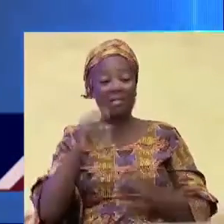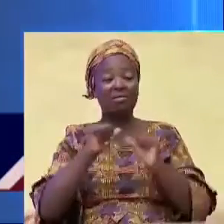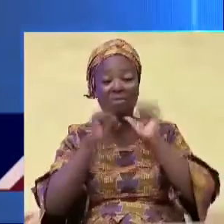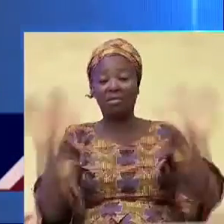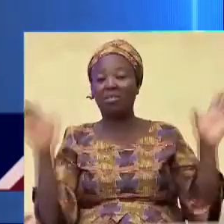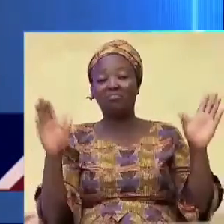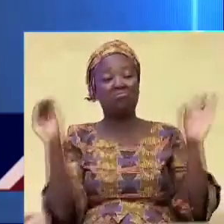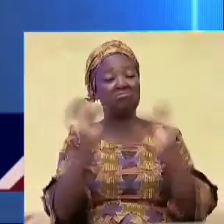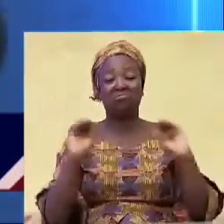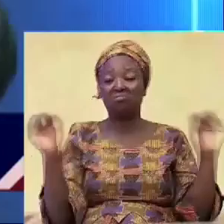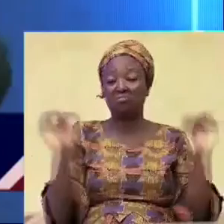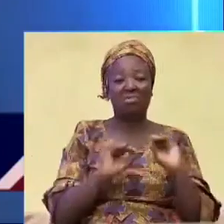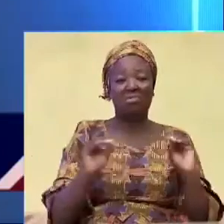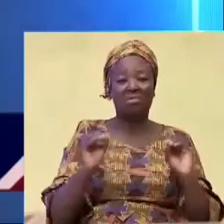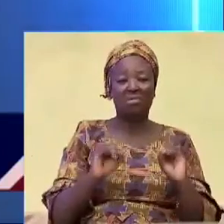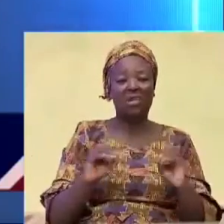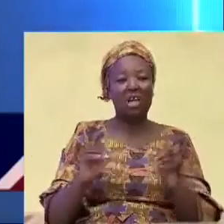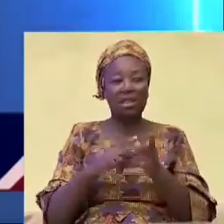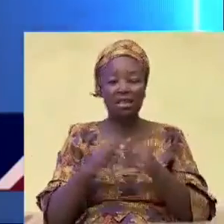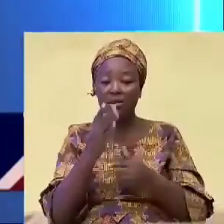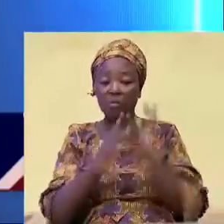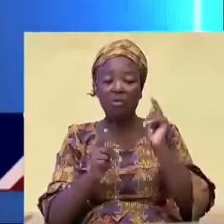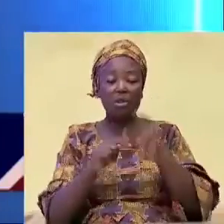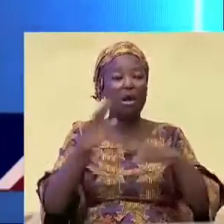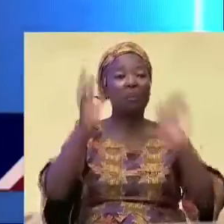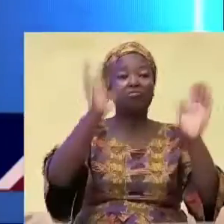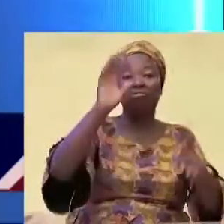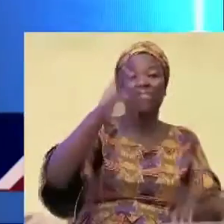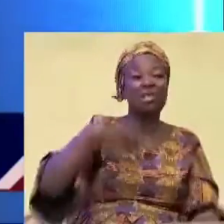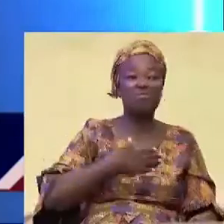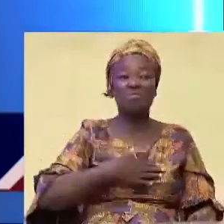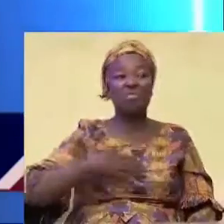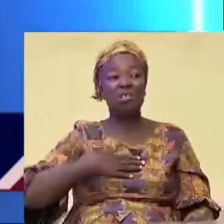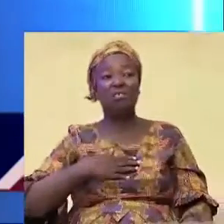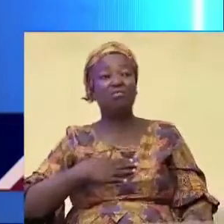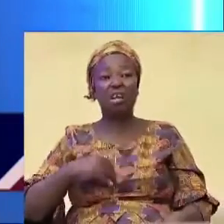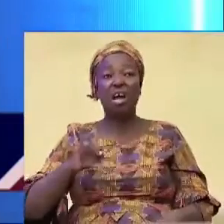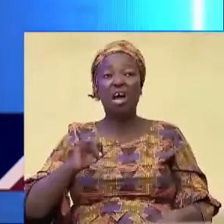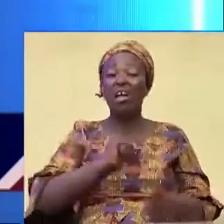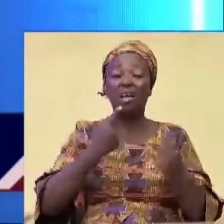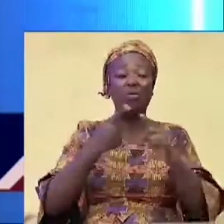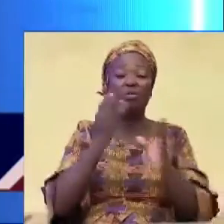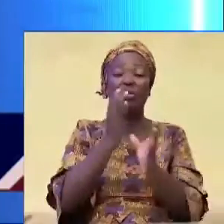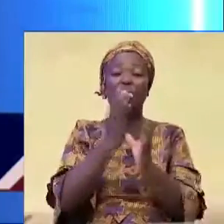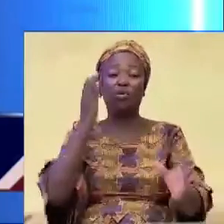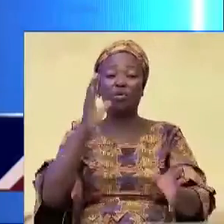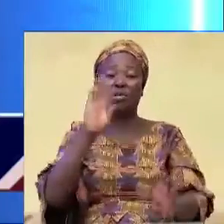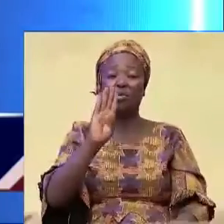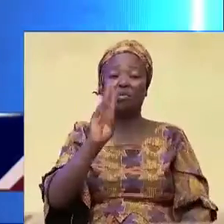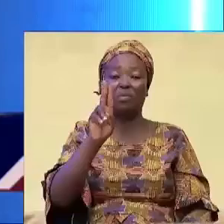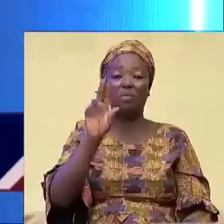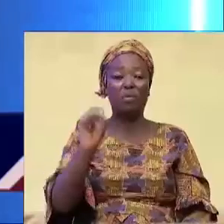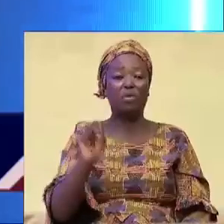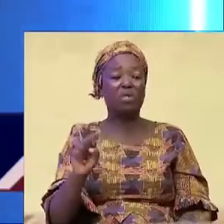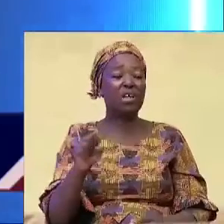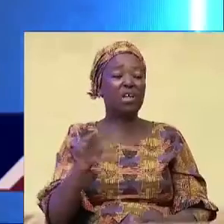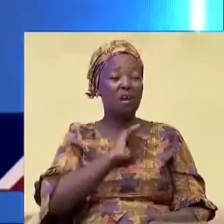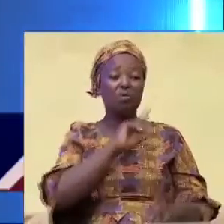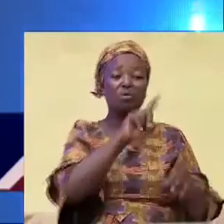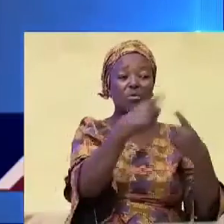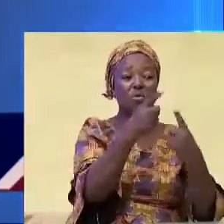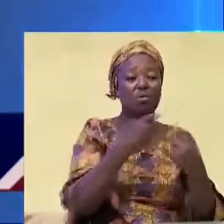nothing. Some people, they say, I don't want to miss the bus. I don't want to miss the car. I'm going